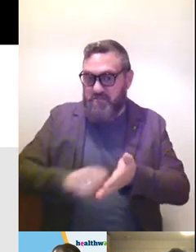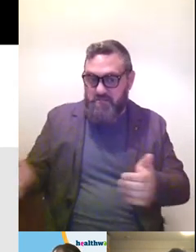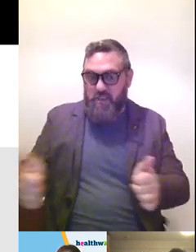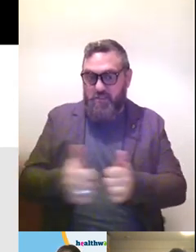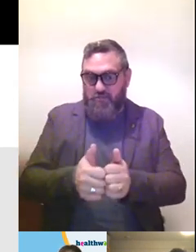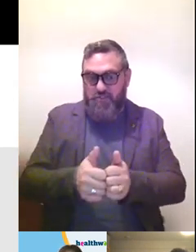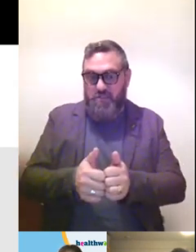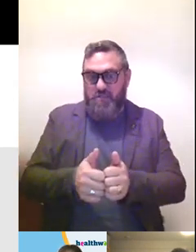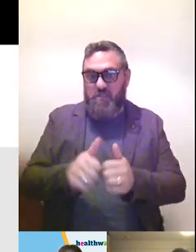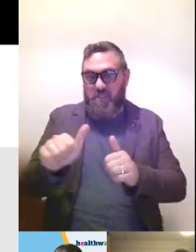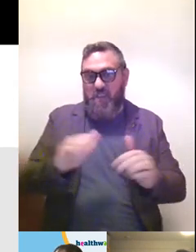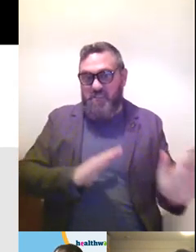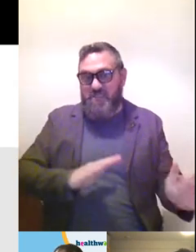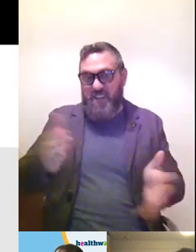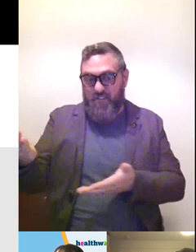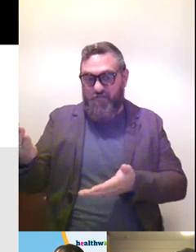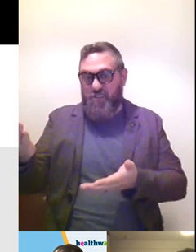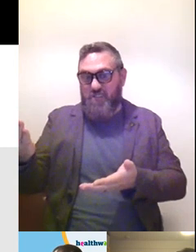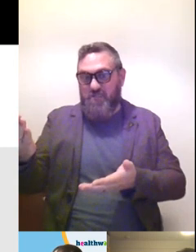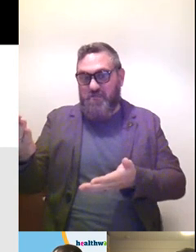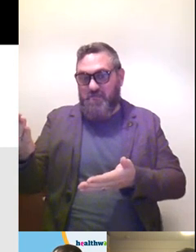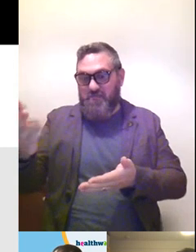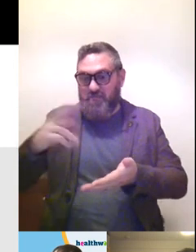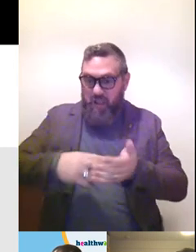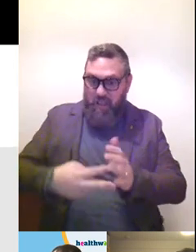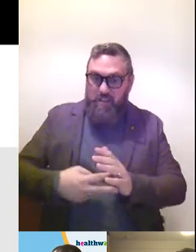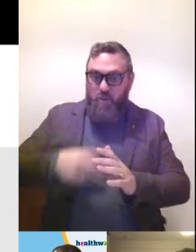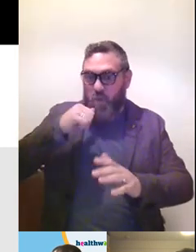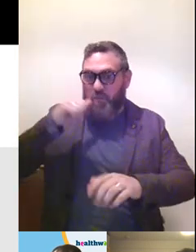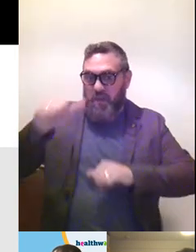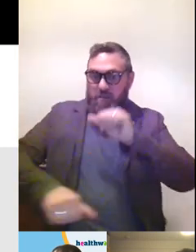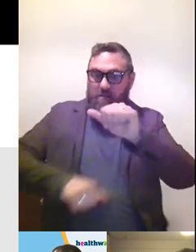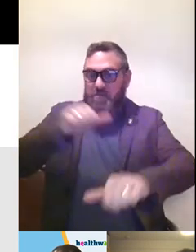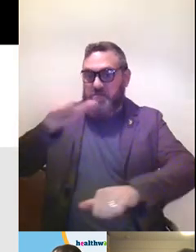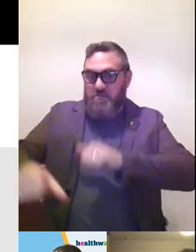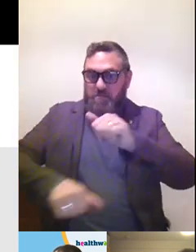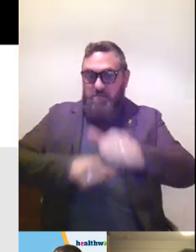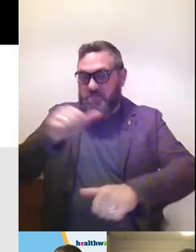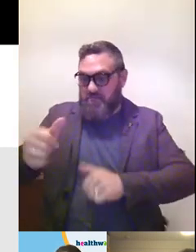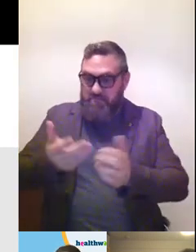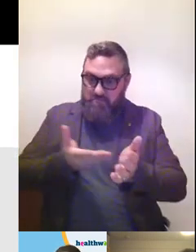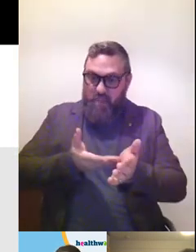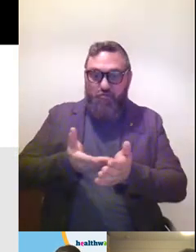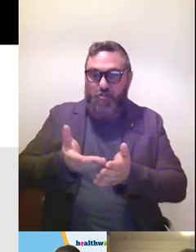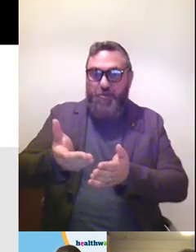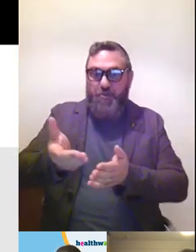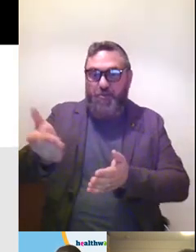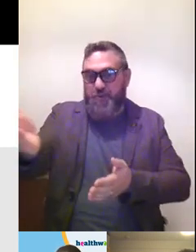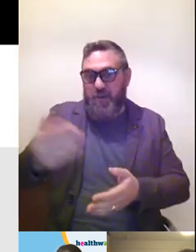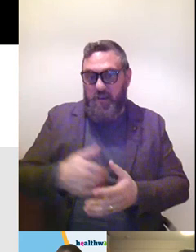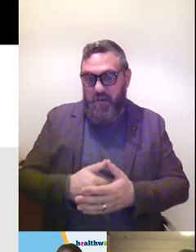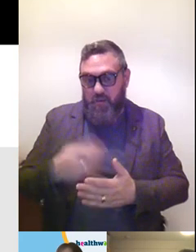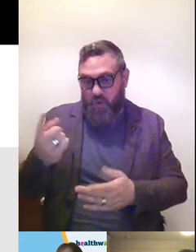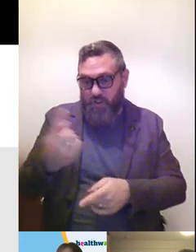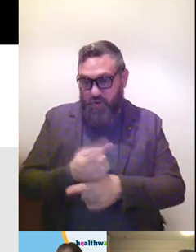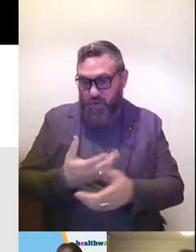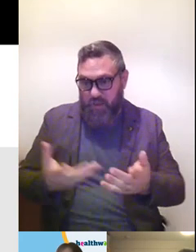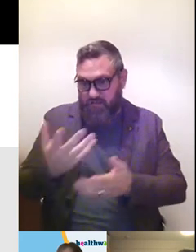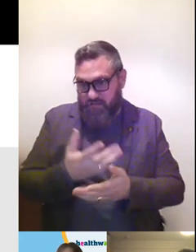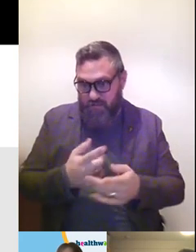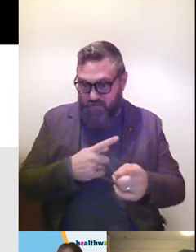And in terms of delivery and planning, absolutely, that's something that we will be doing on an ongoing basis. And as we've discussed, we'll try and do that